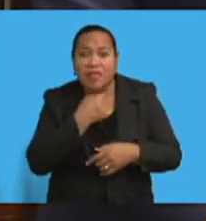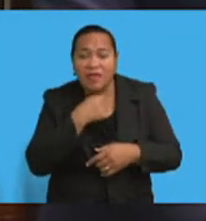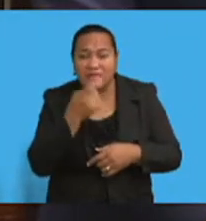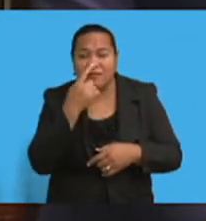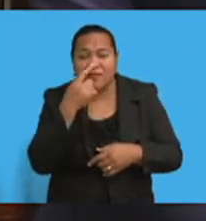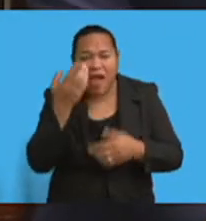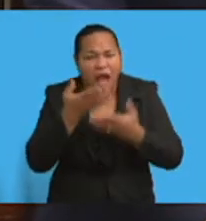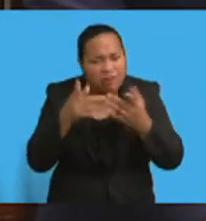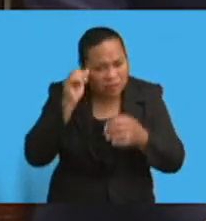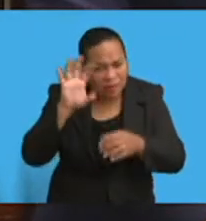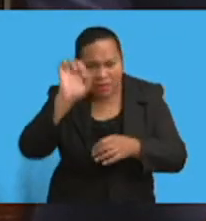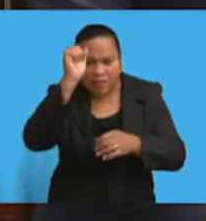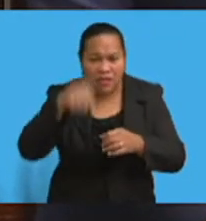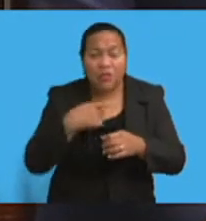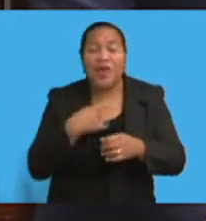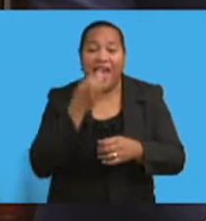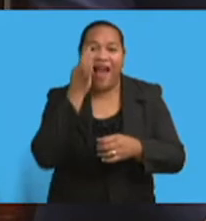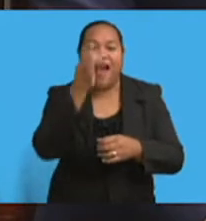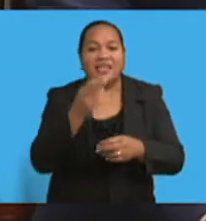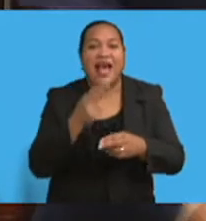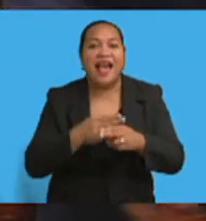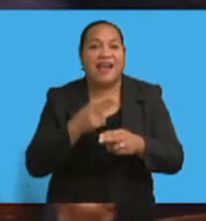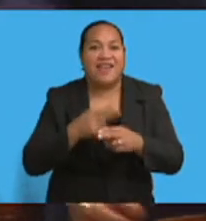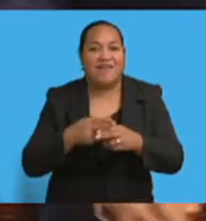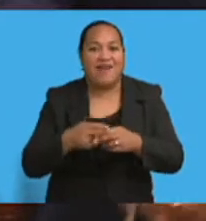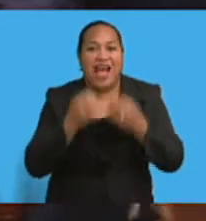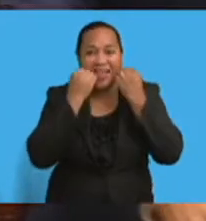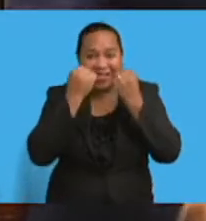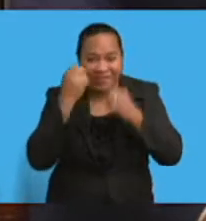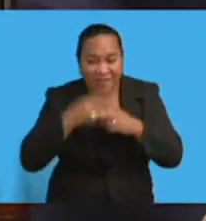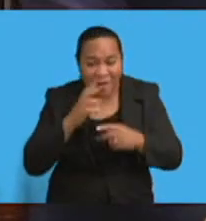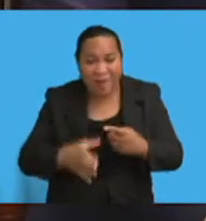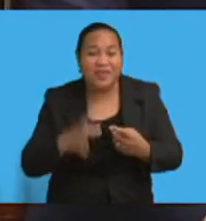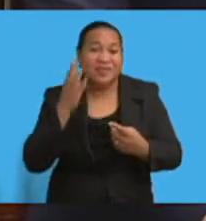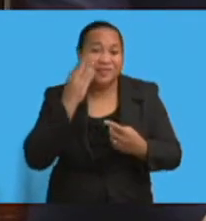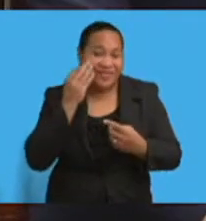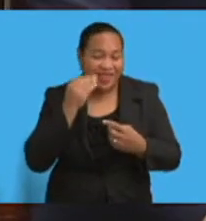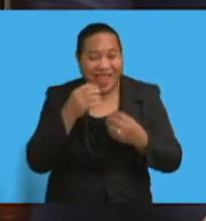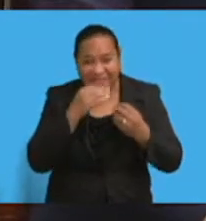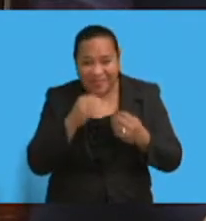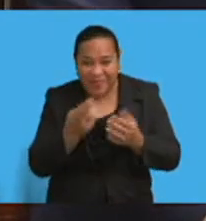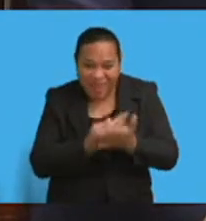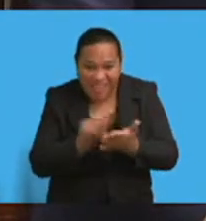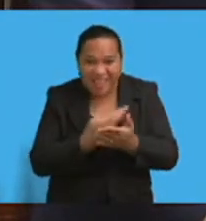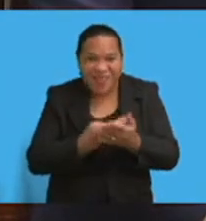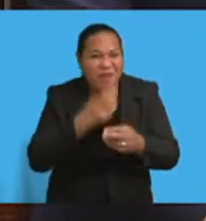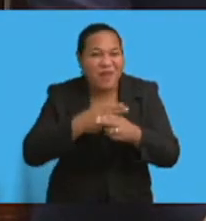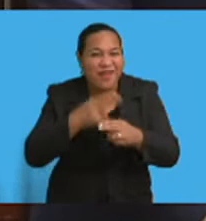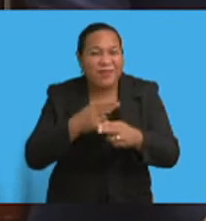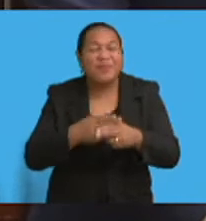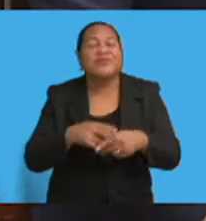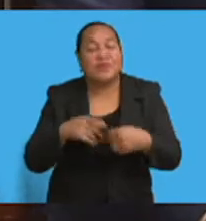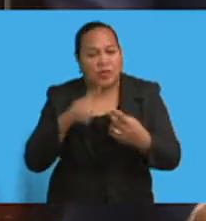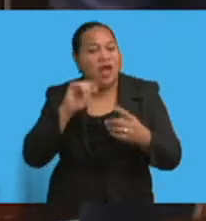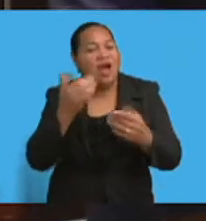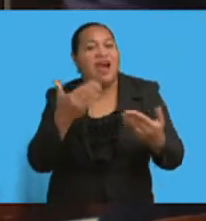model functions, they can go ahead and ask a cane farmer, a rice farmer, a dairy farmer. Indeed, Madam Speaker, this was first introduced by Sugar Cane